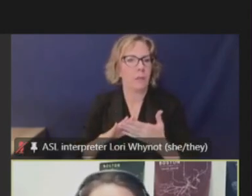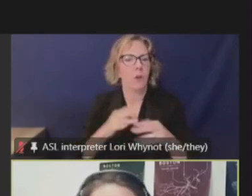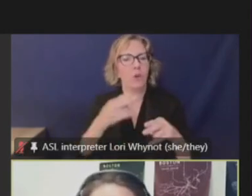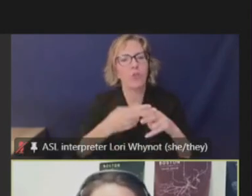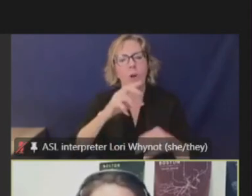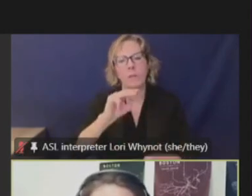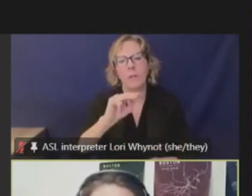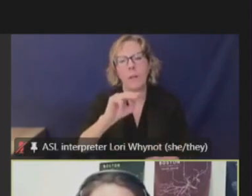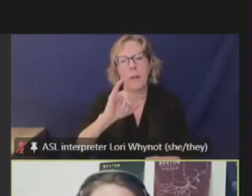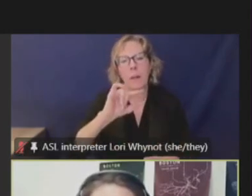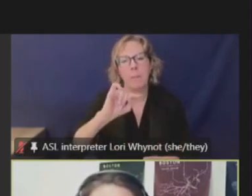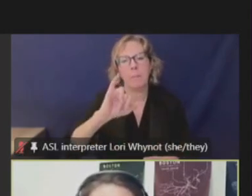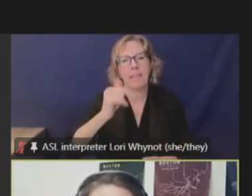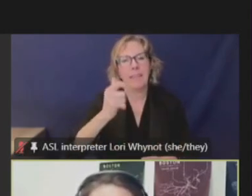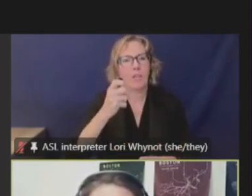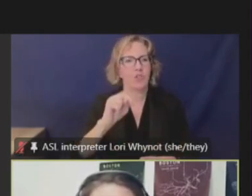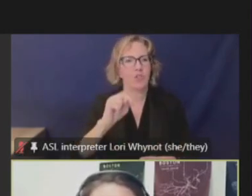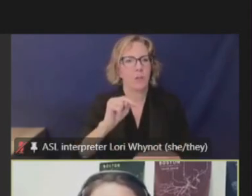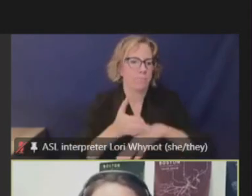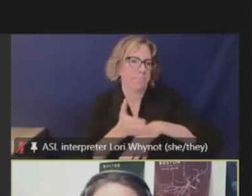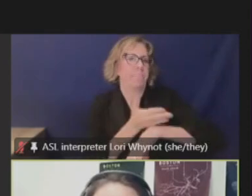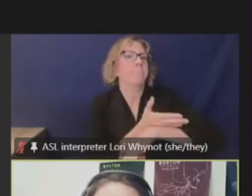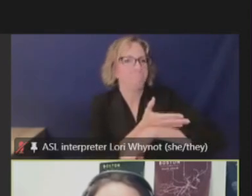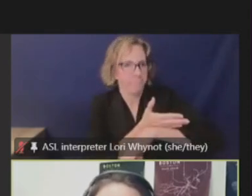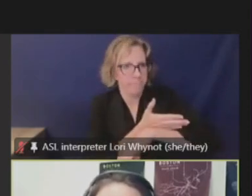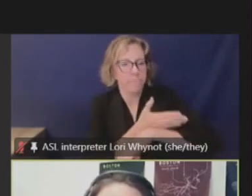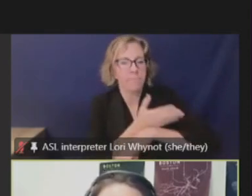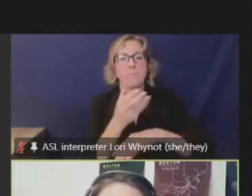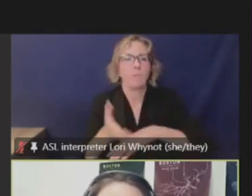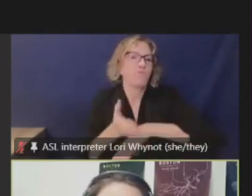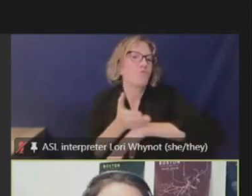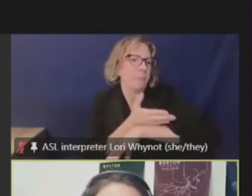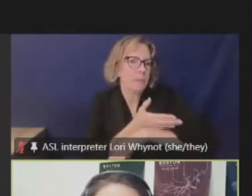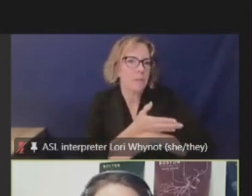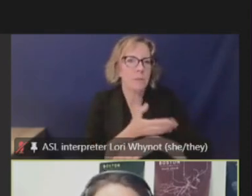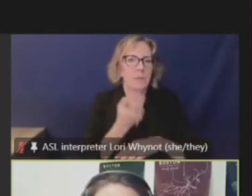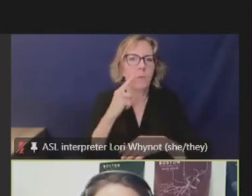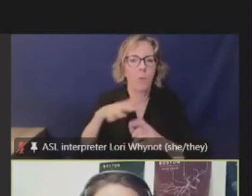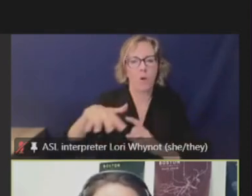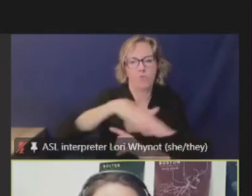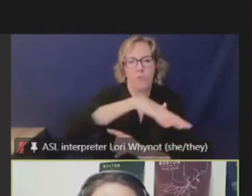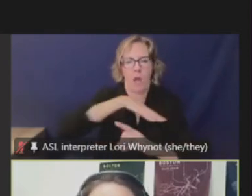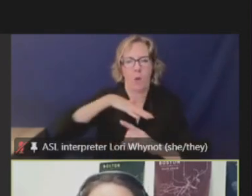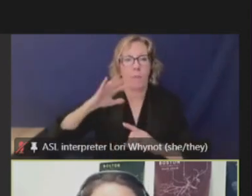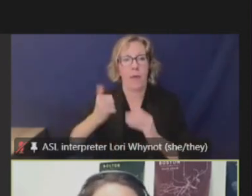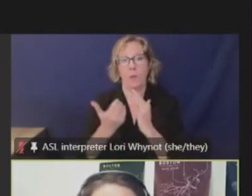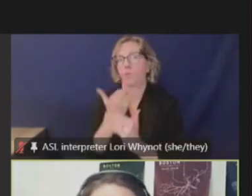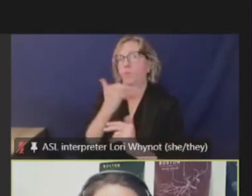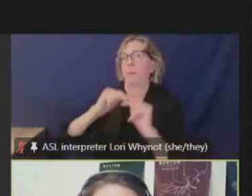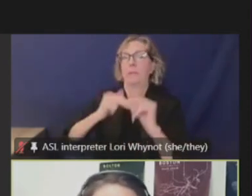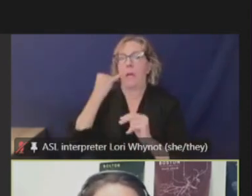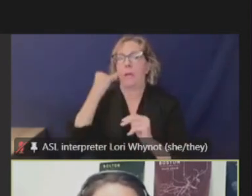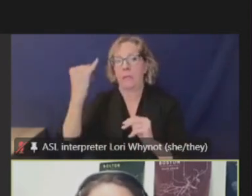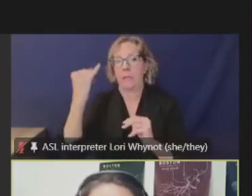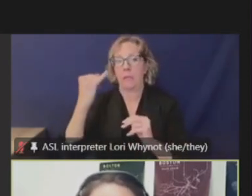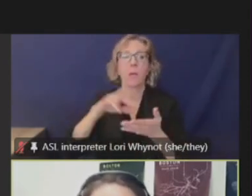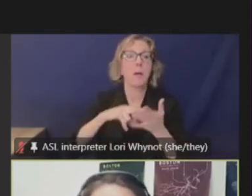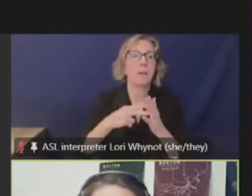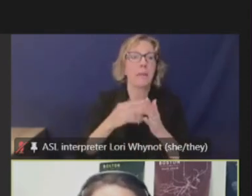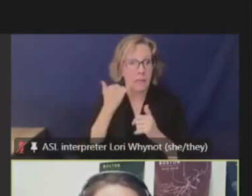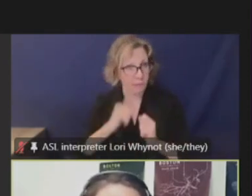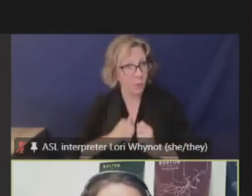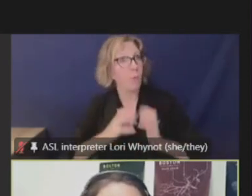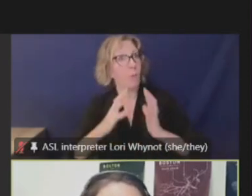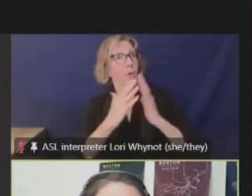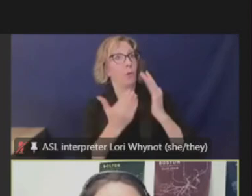our surrounding area. So this might be improvements to our streets or sidewalks, maybe adding curb ramps or new